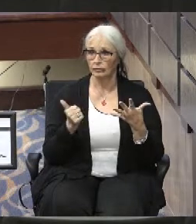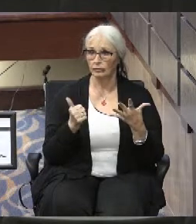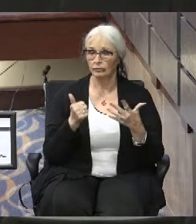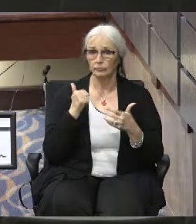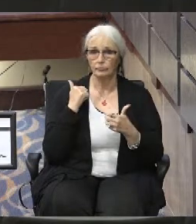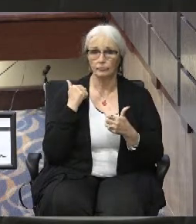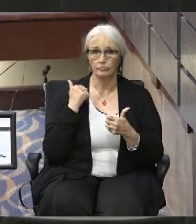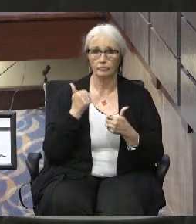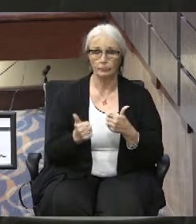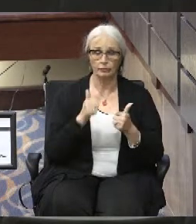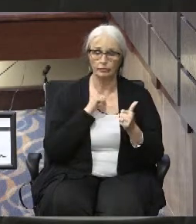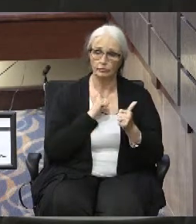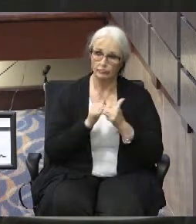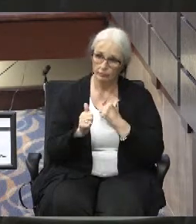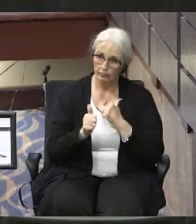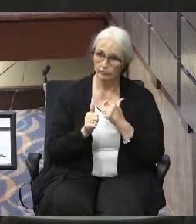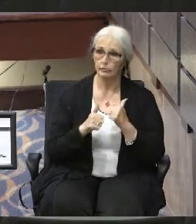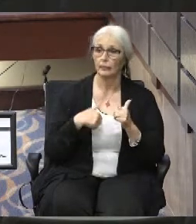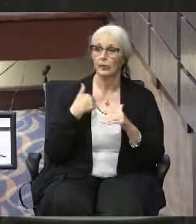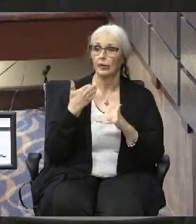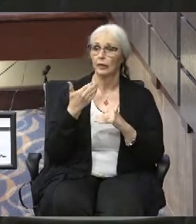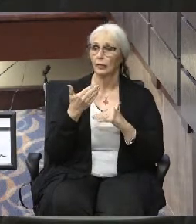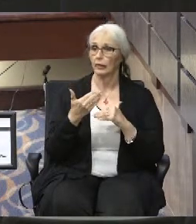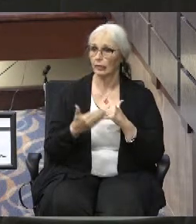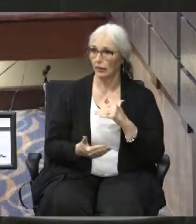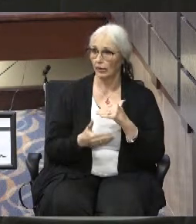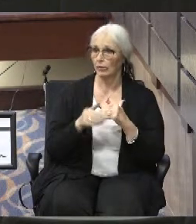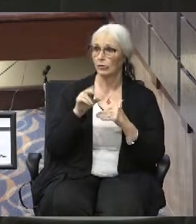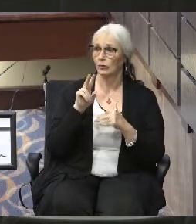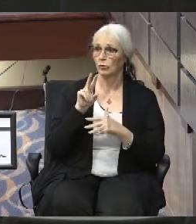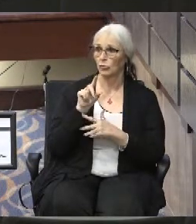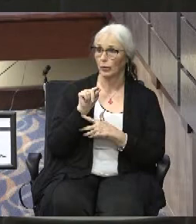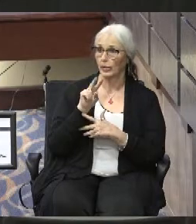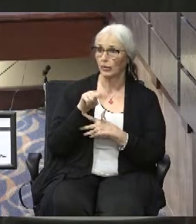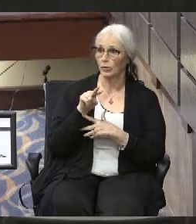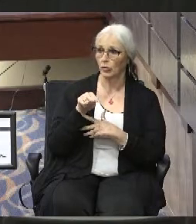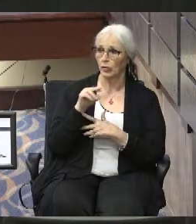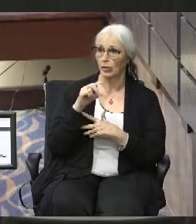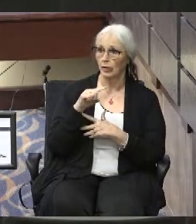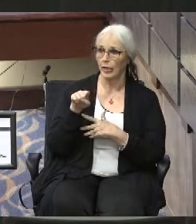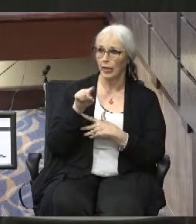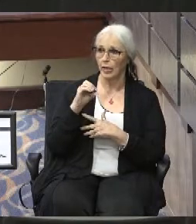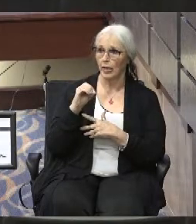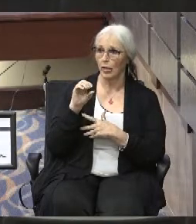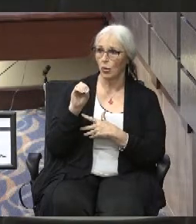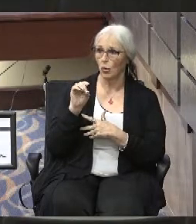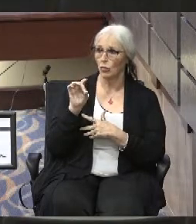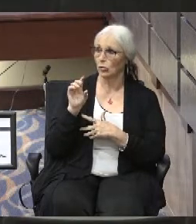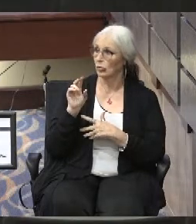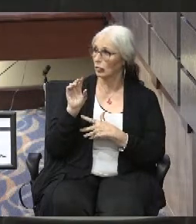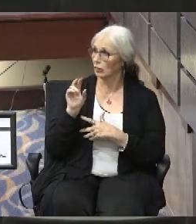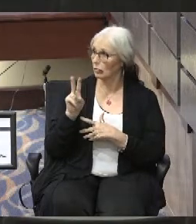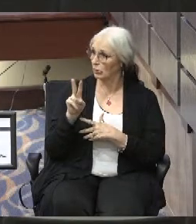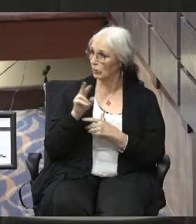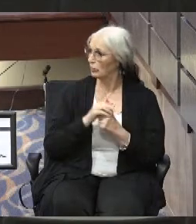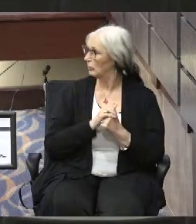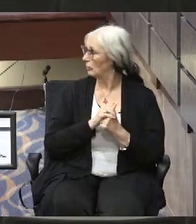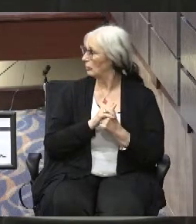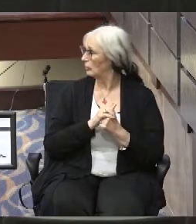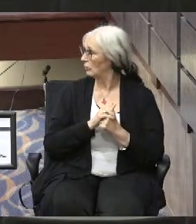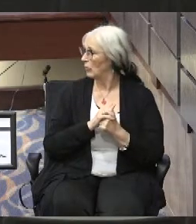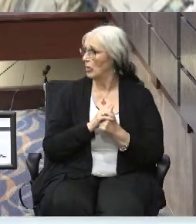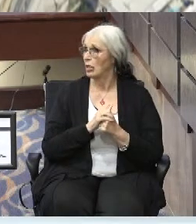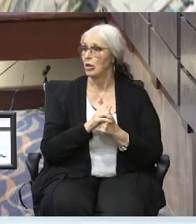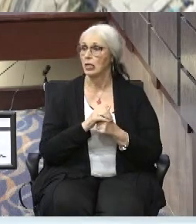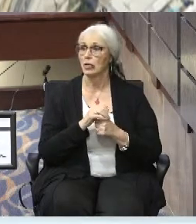Meek. Yes. Motion carries, and the next item is public hearing 2022-802. Mayor and members of the council, this is a public hearing to consider an